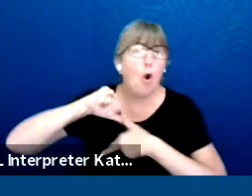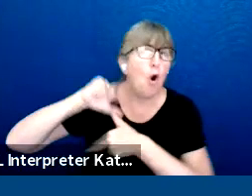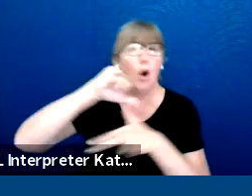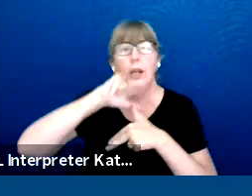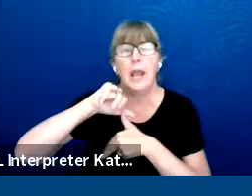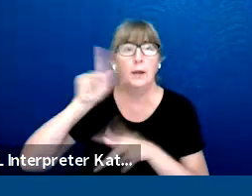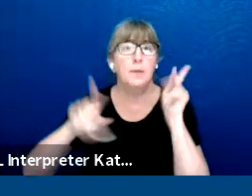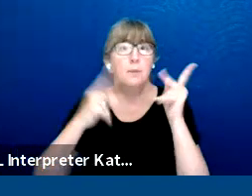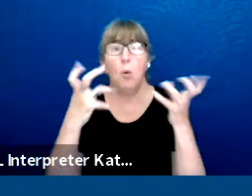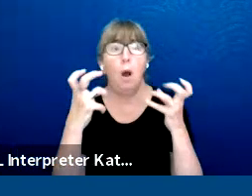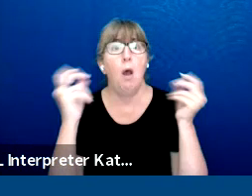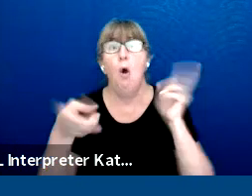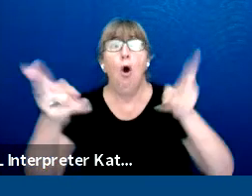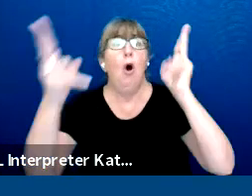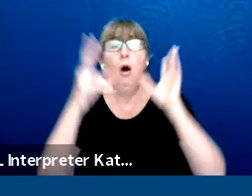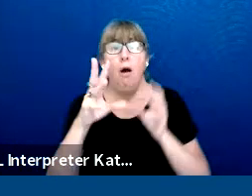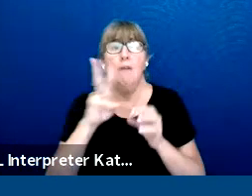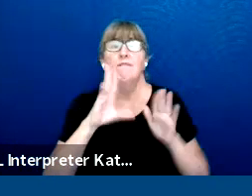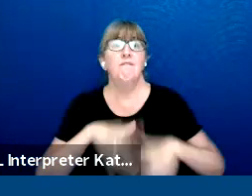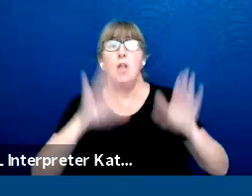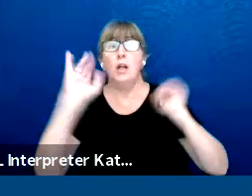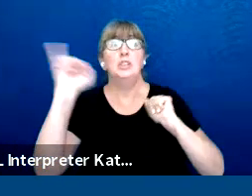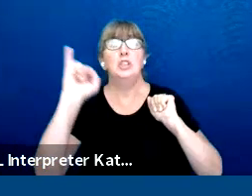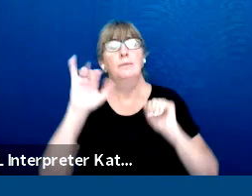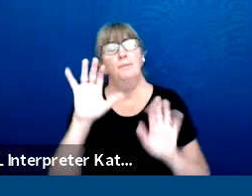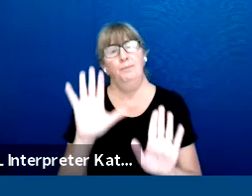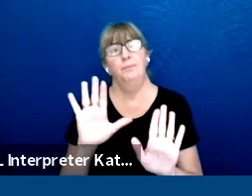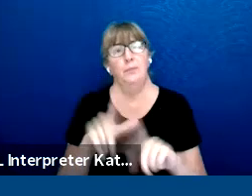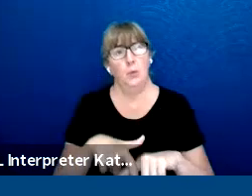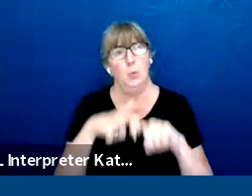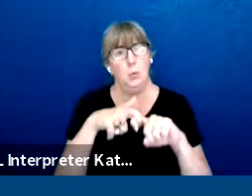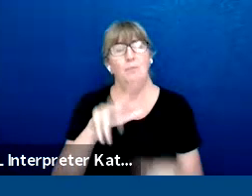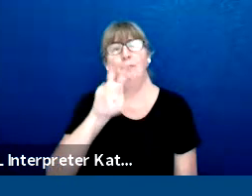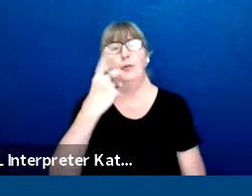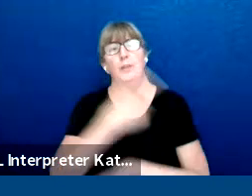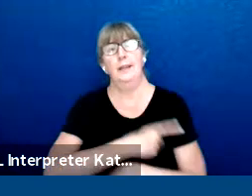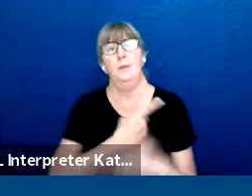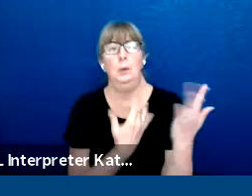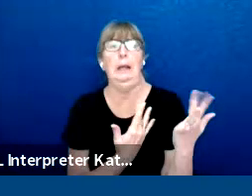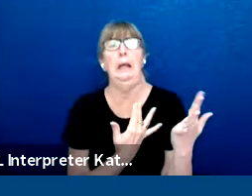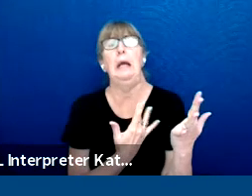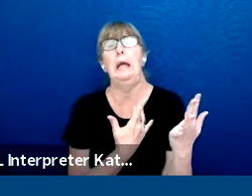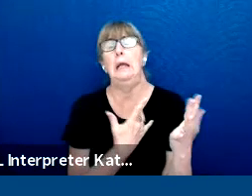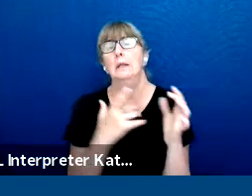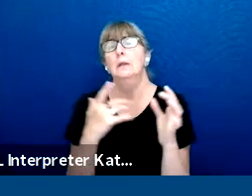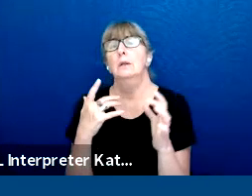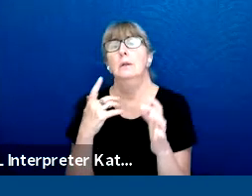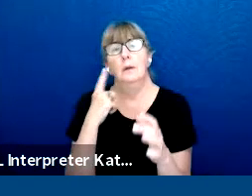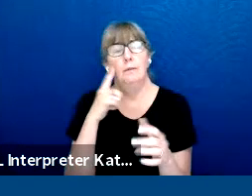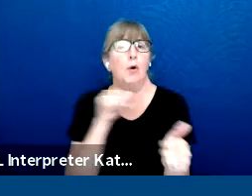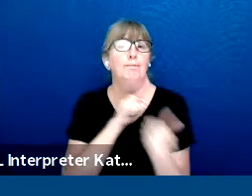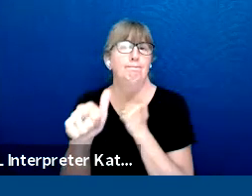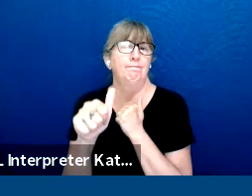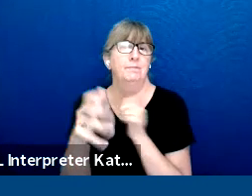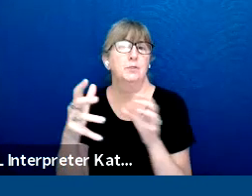flood insurance. That's why that 30-day waiting period is there. They are not, an insurance company is not picking up